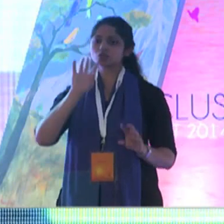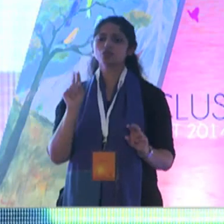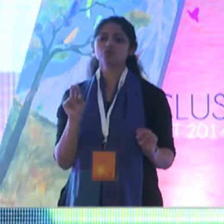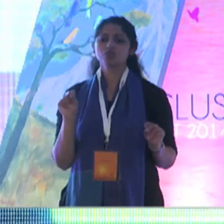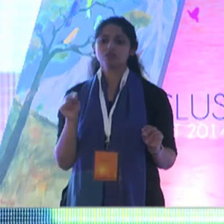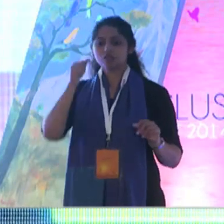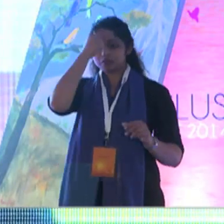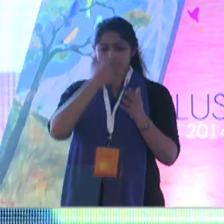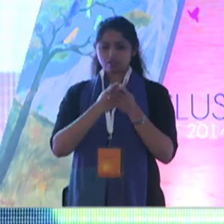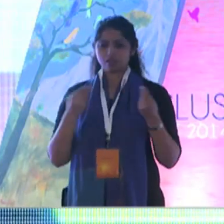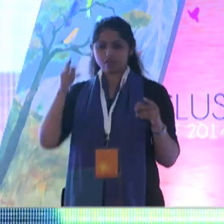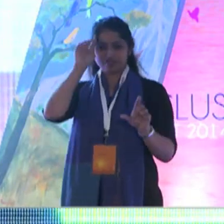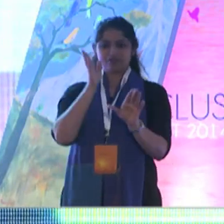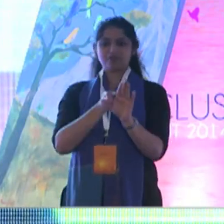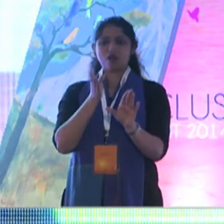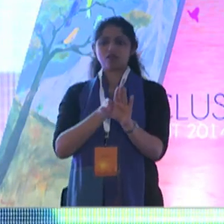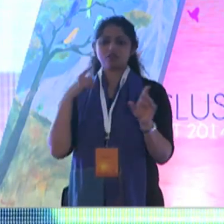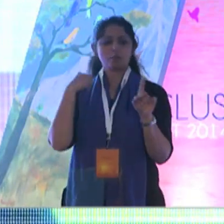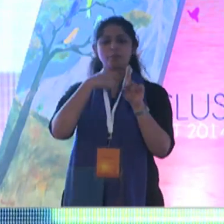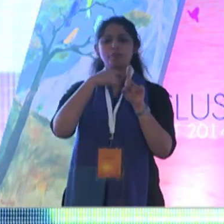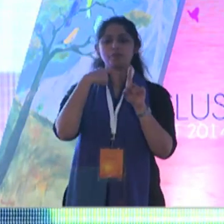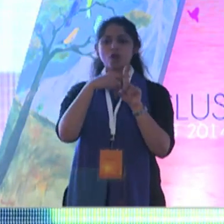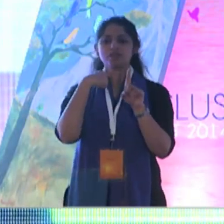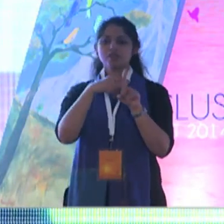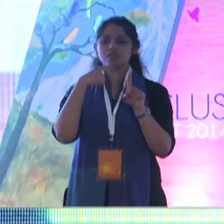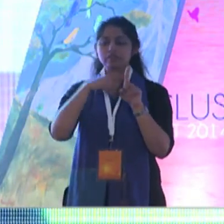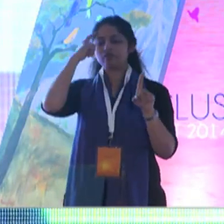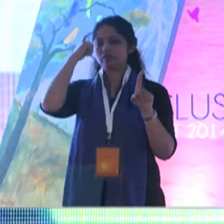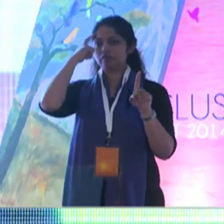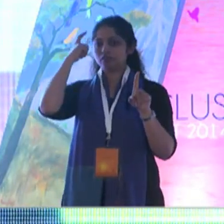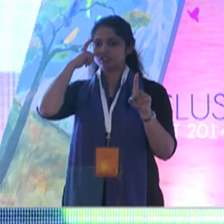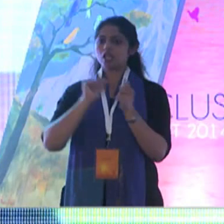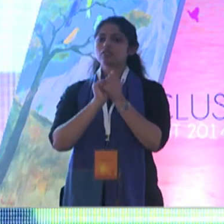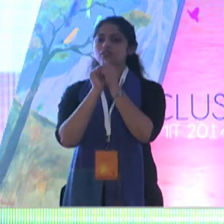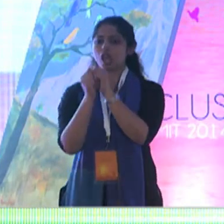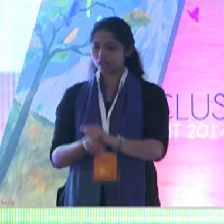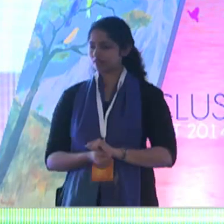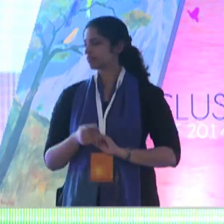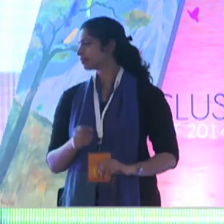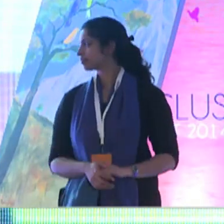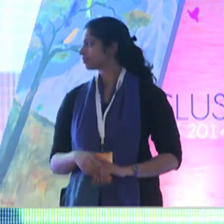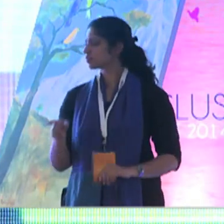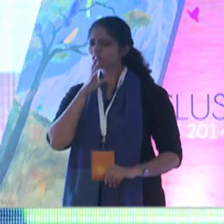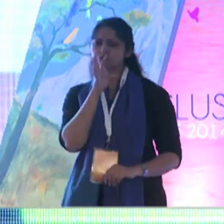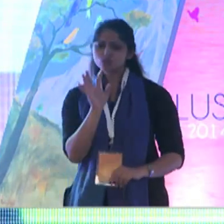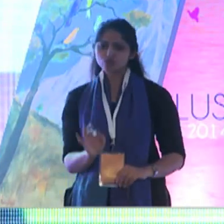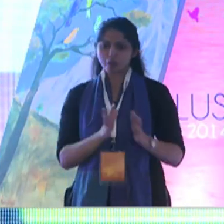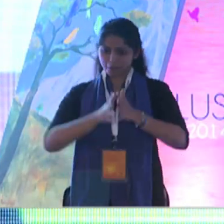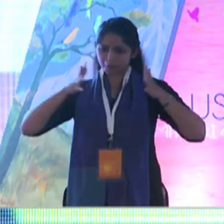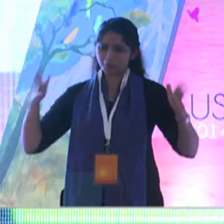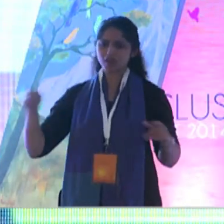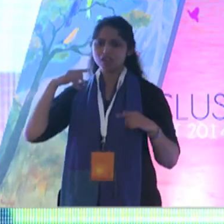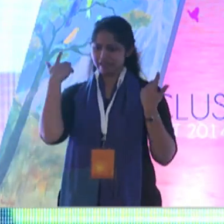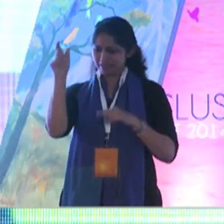So I have a philosophy of continuous positive reinforcement. And it is a very big thing